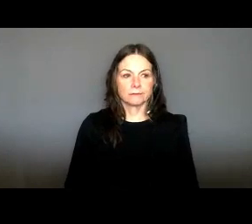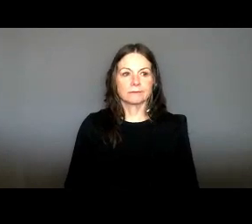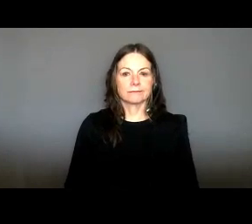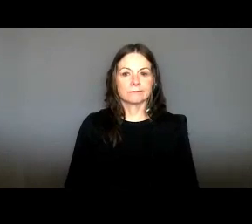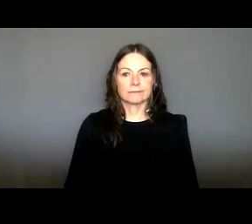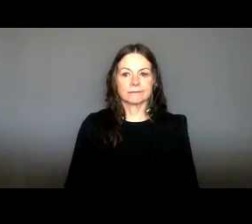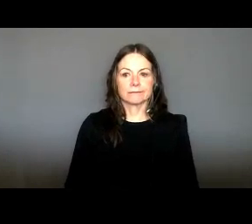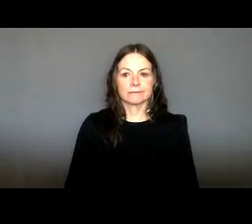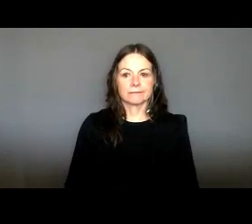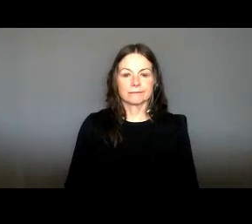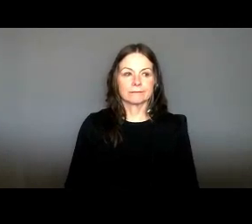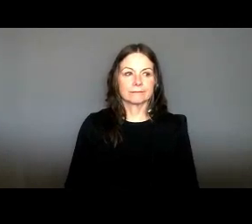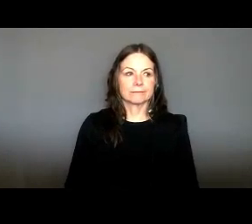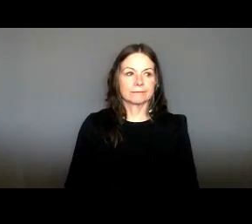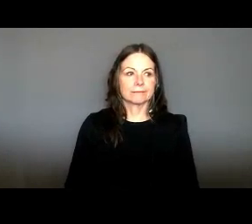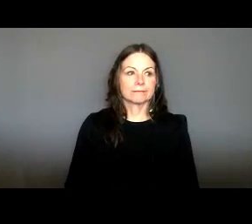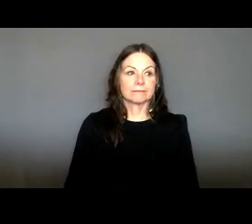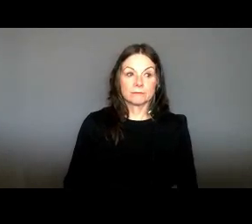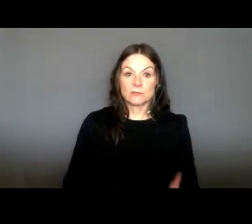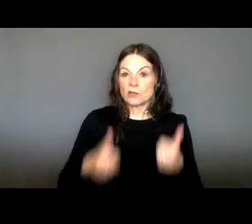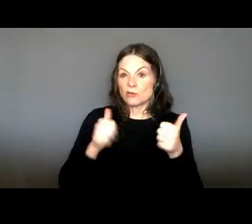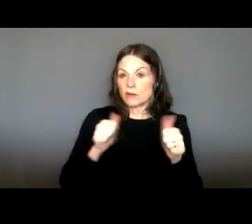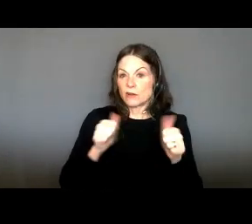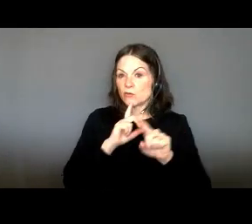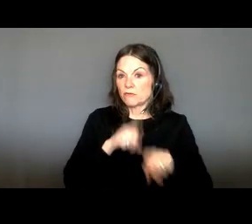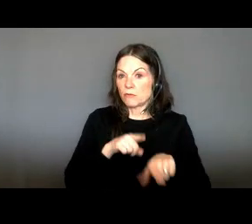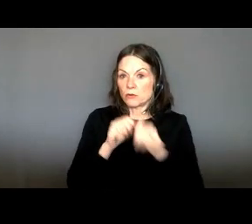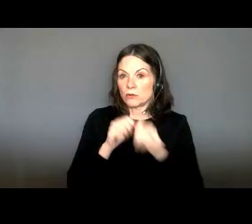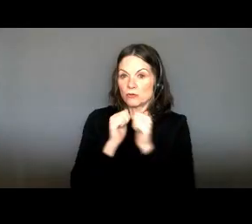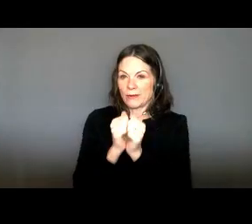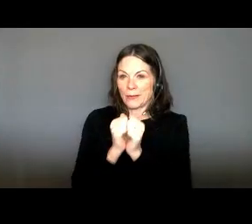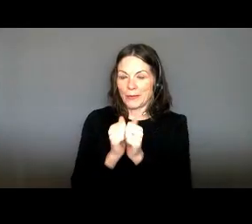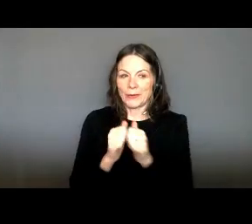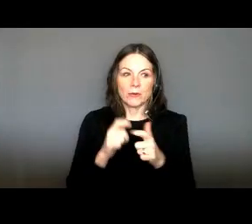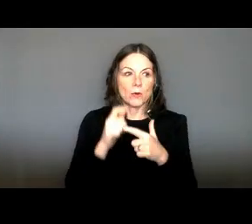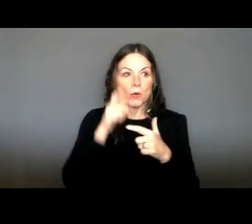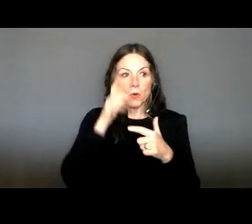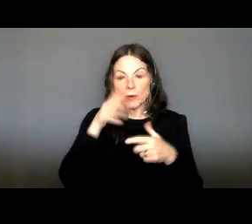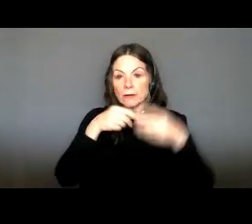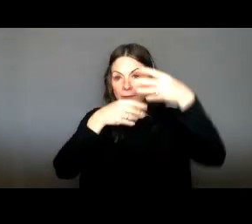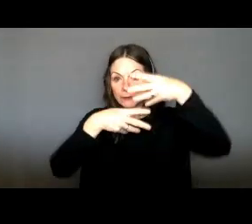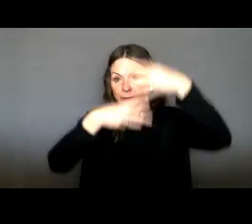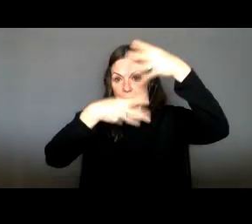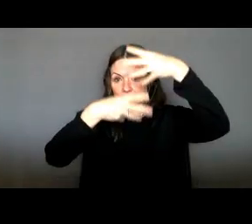Let's try and respond to all of these questions together. So we will go through